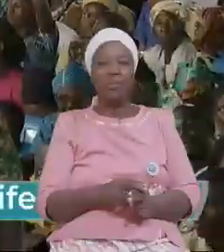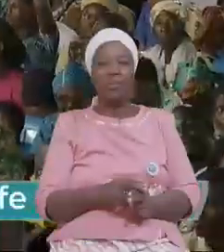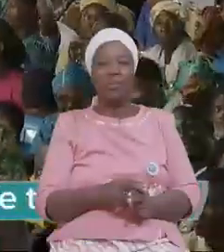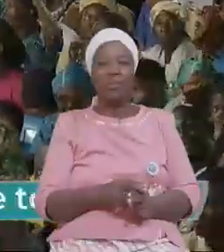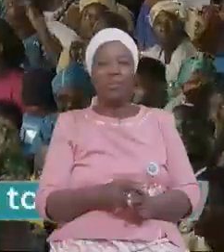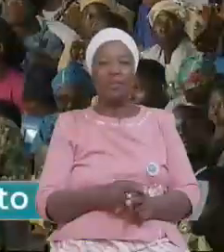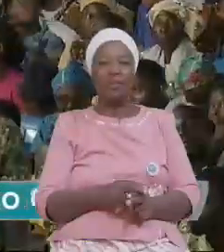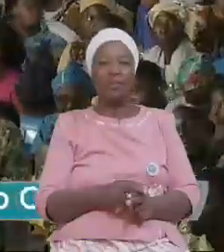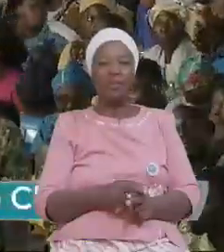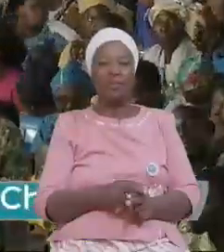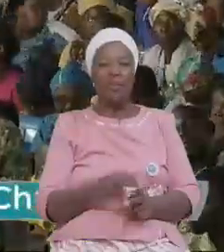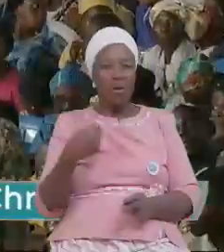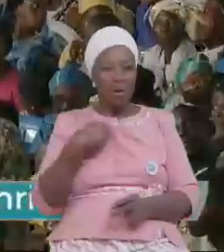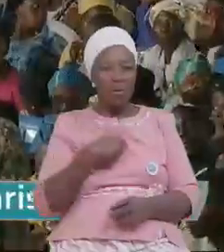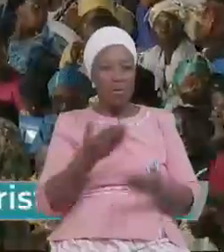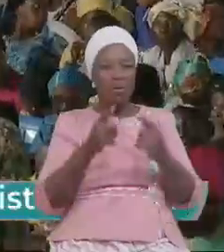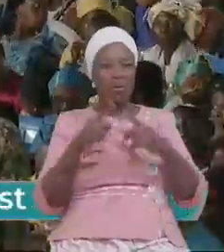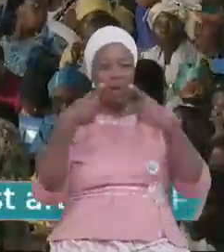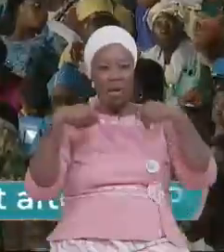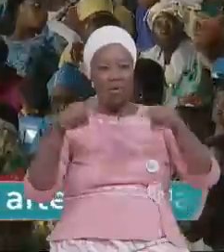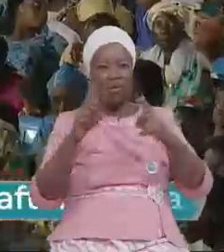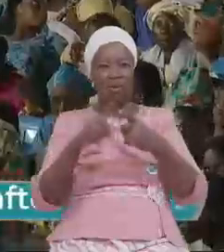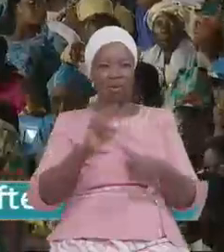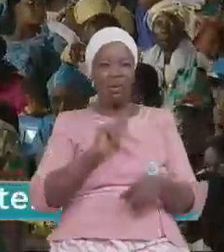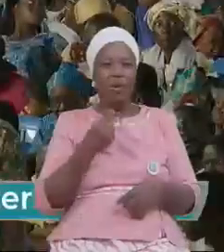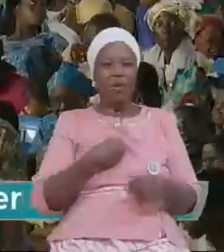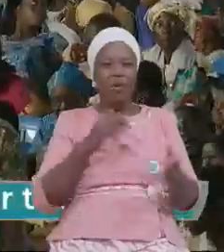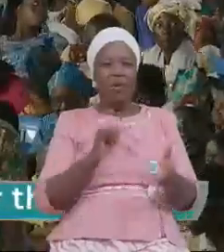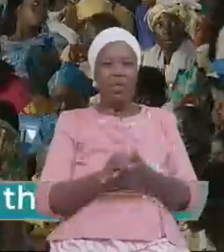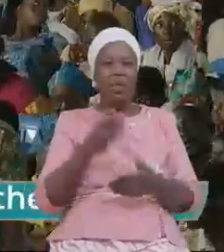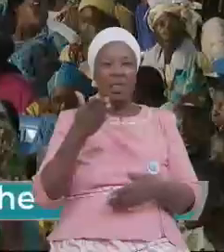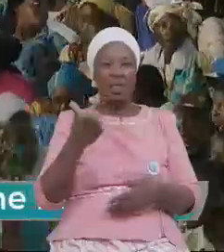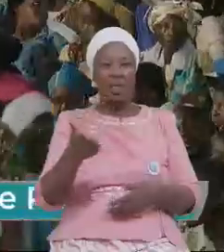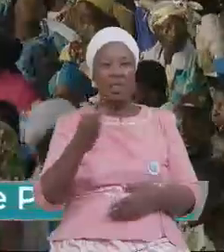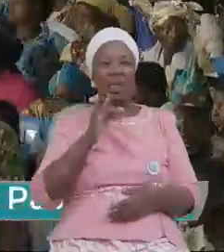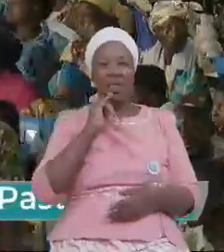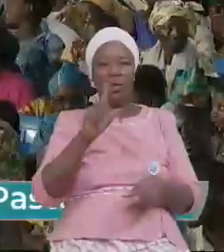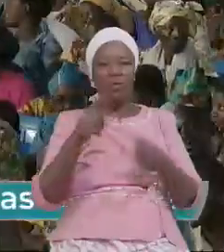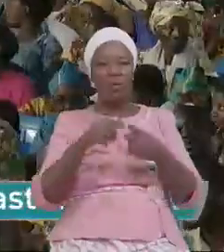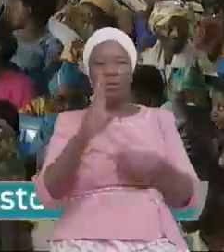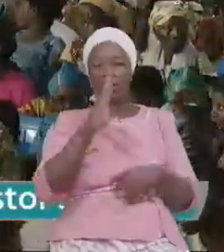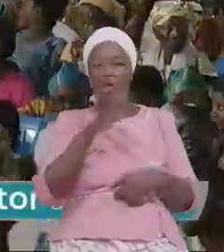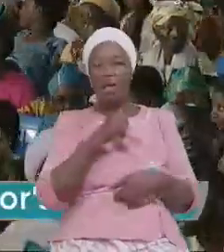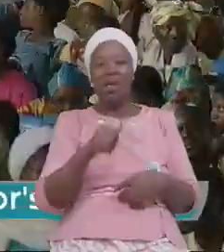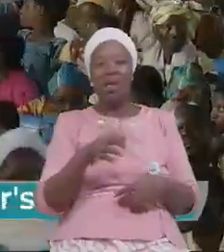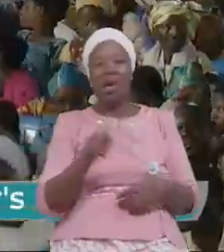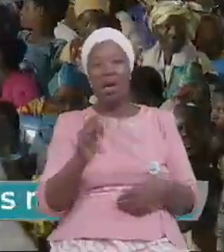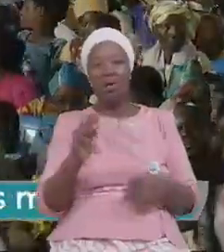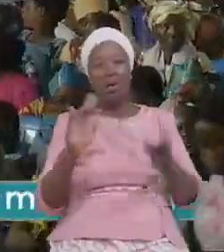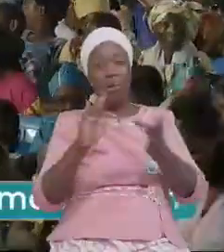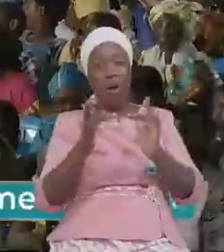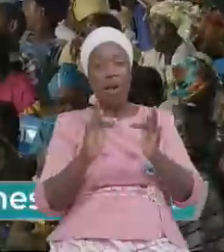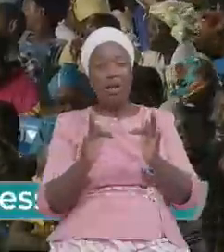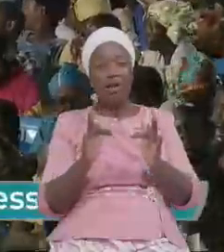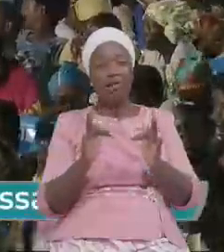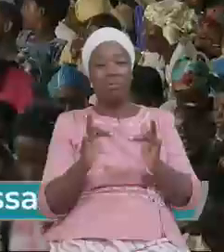We want to announce to us that there's going to be a special online backquest for all